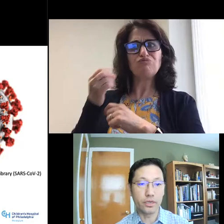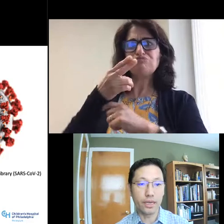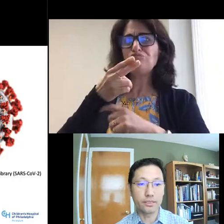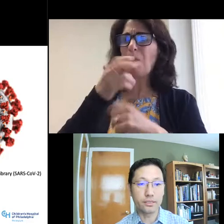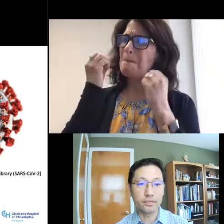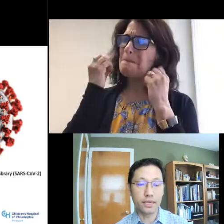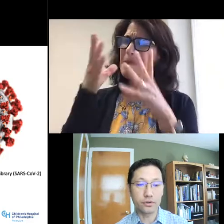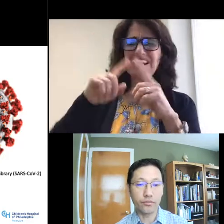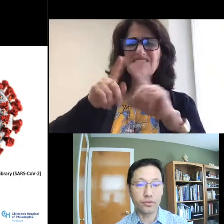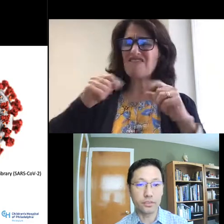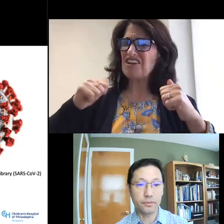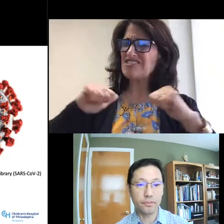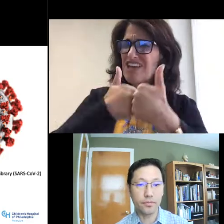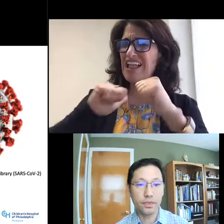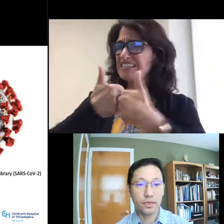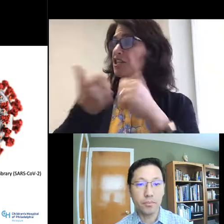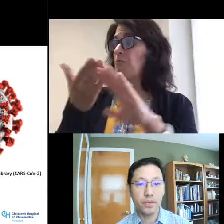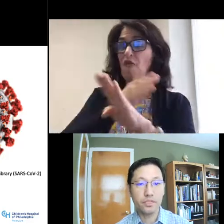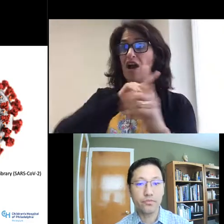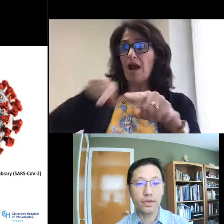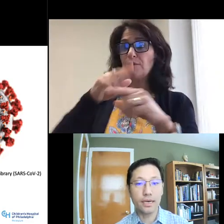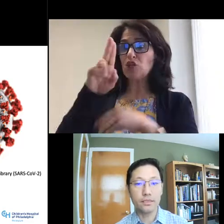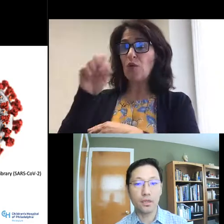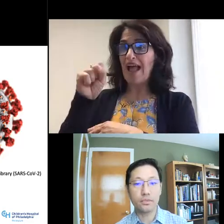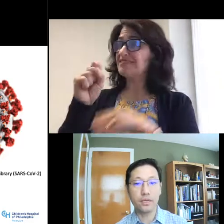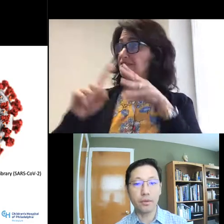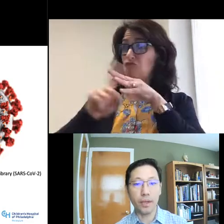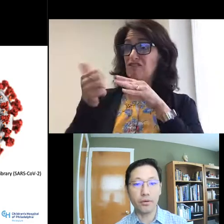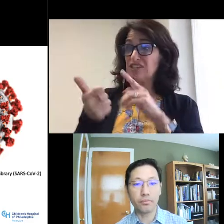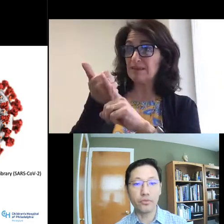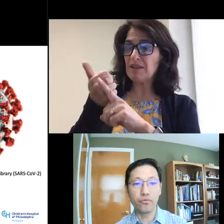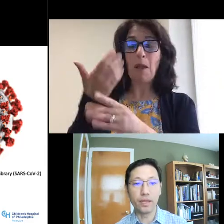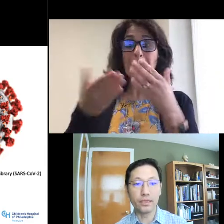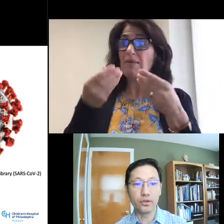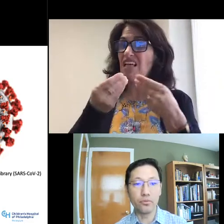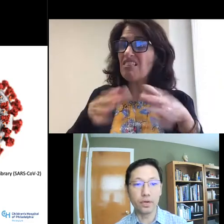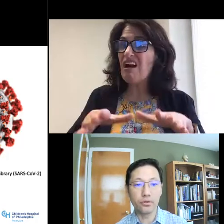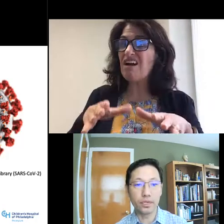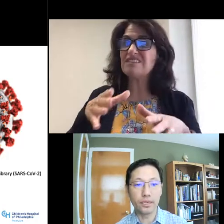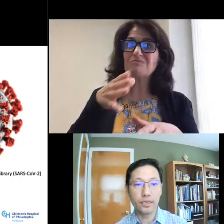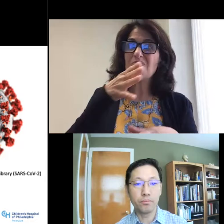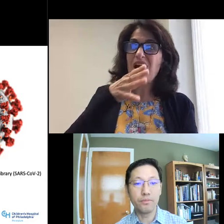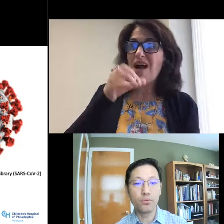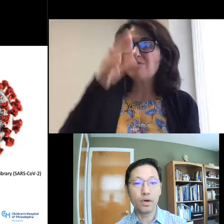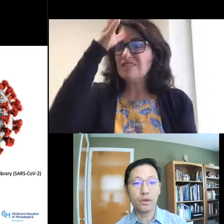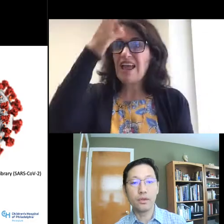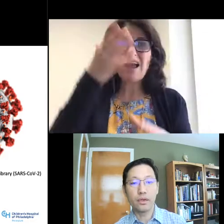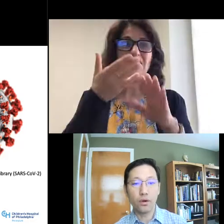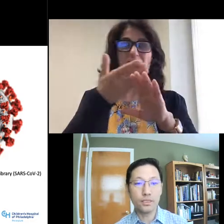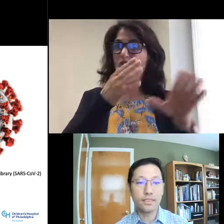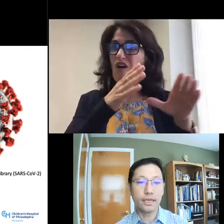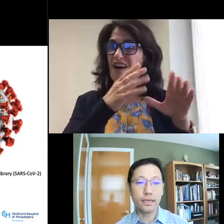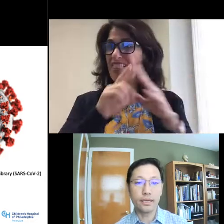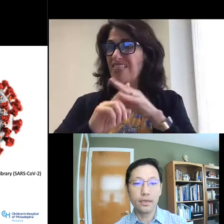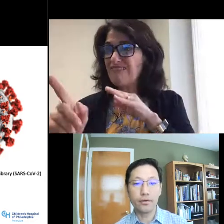coming to the United States as a refugee. Maybe this friend has lost a parent before fleeing their home country. Maybe